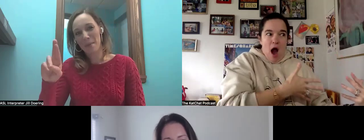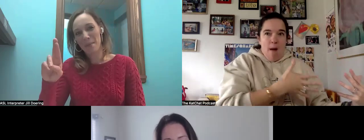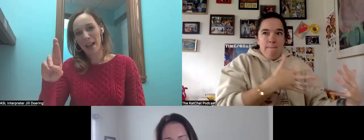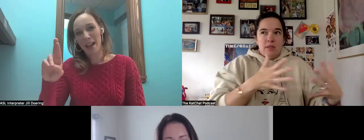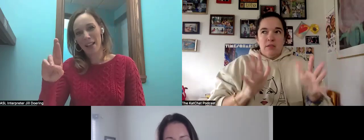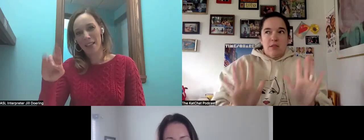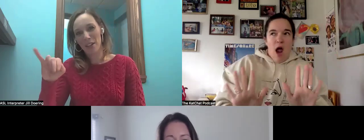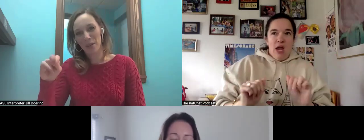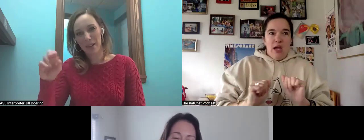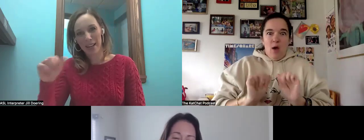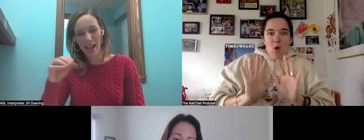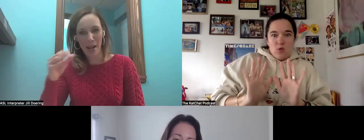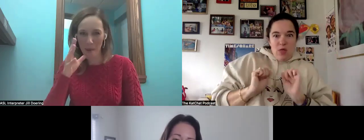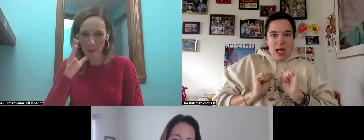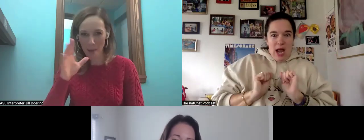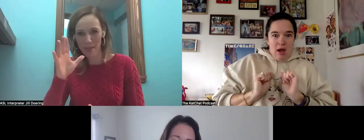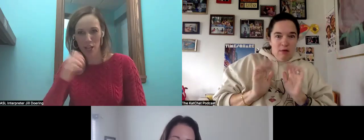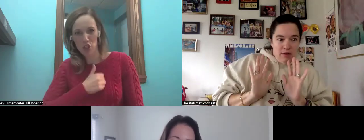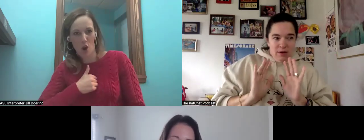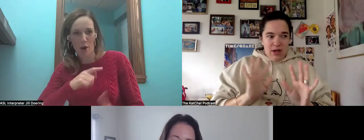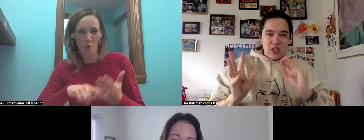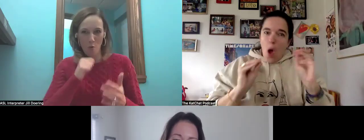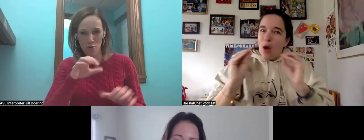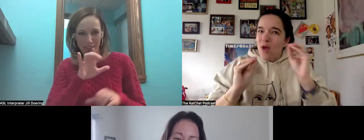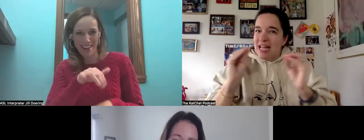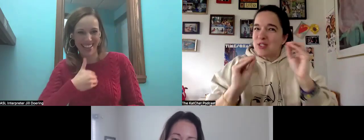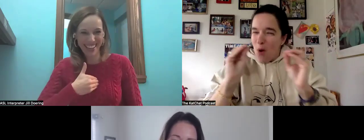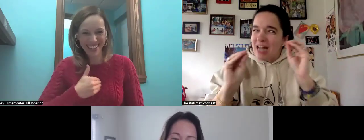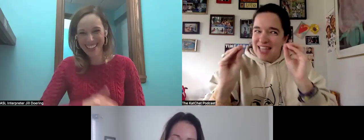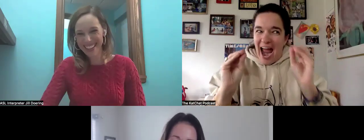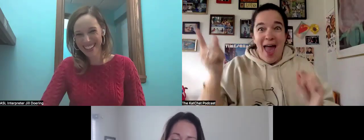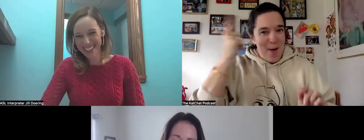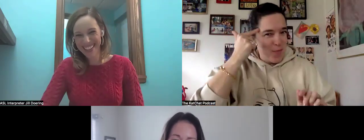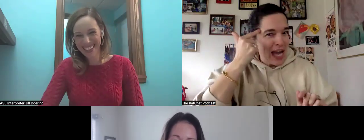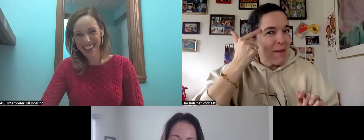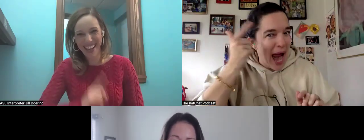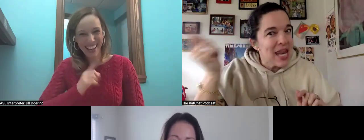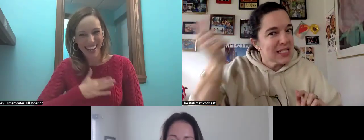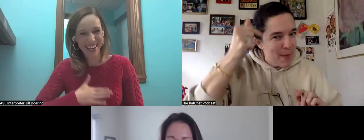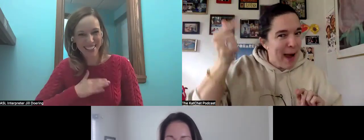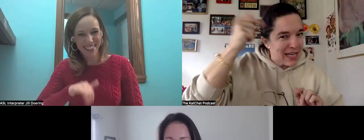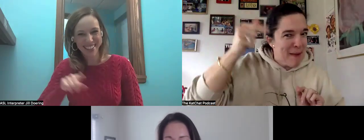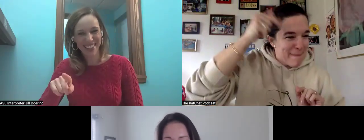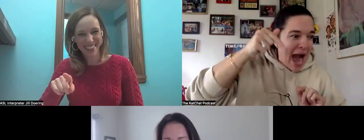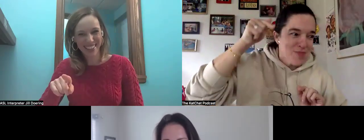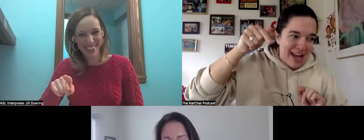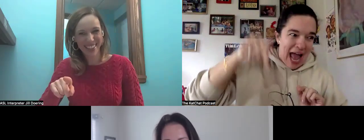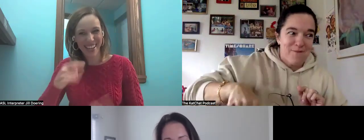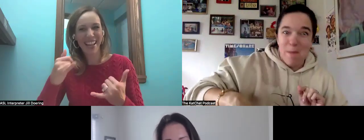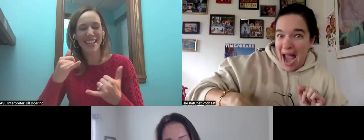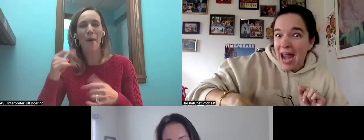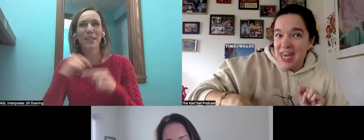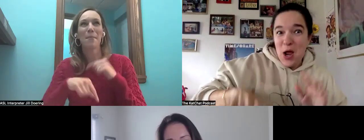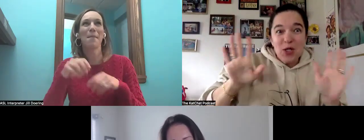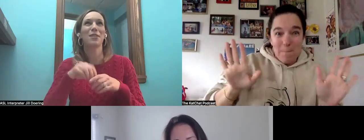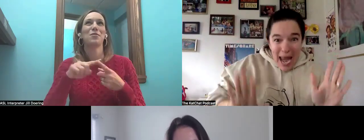my mom. Sorry, won't do that again. So I Right. really enjoyed that. Brandon Penny coming back to my mind right now